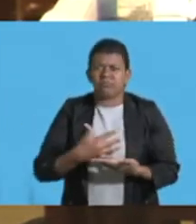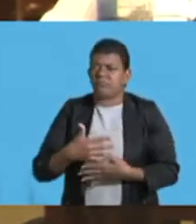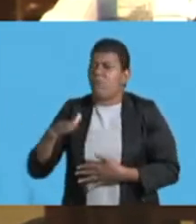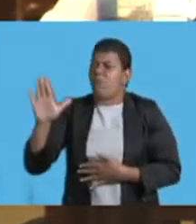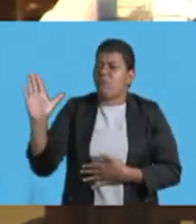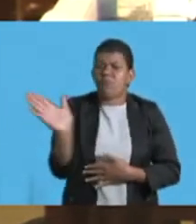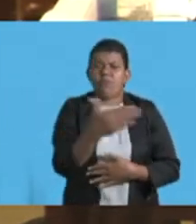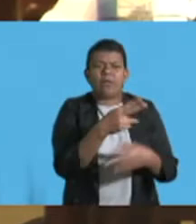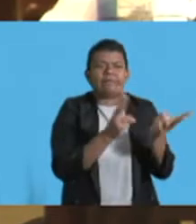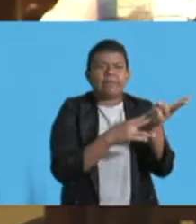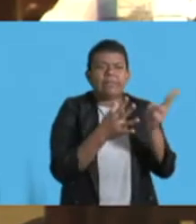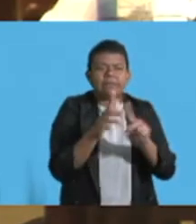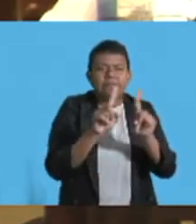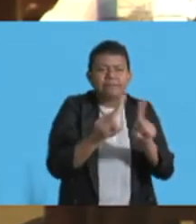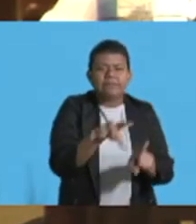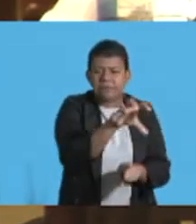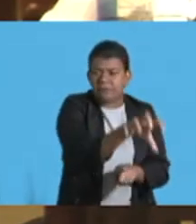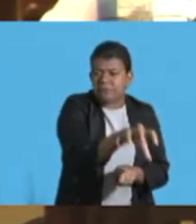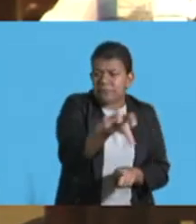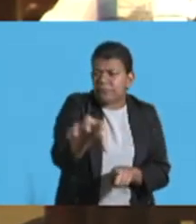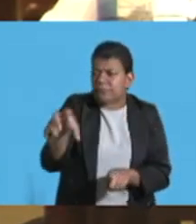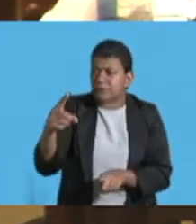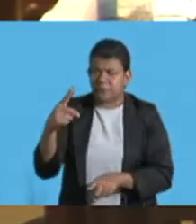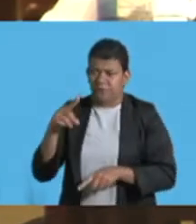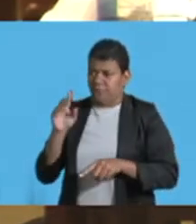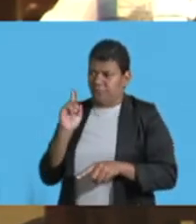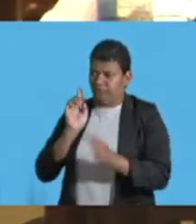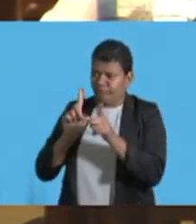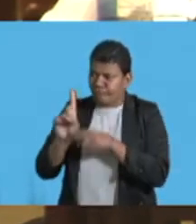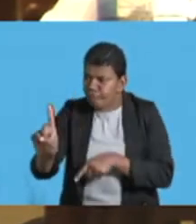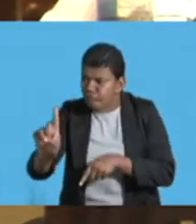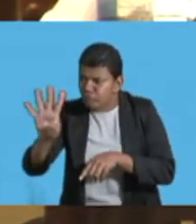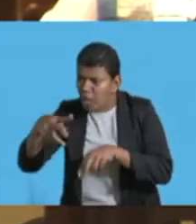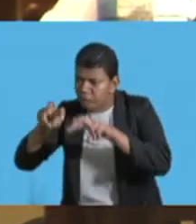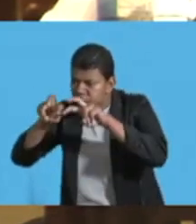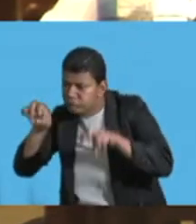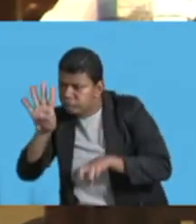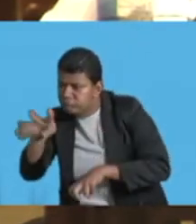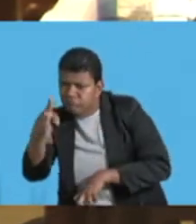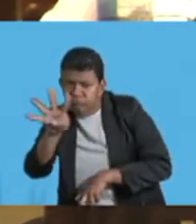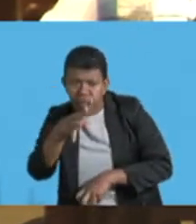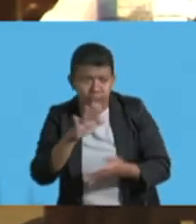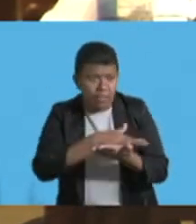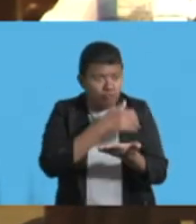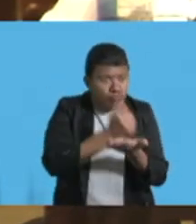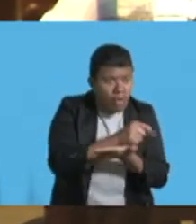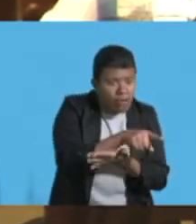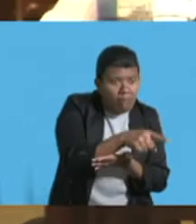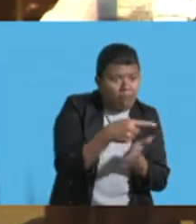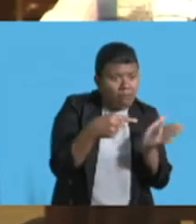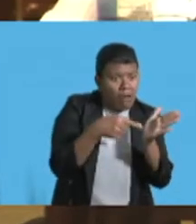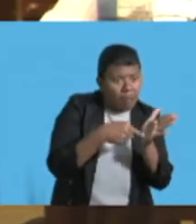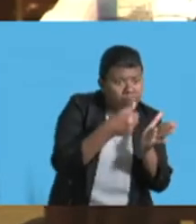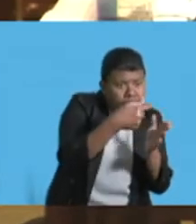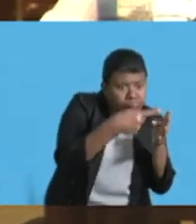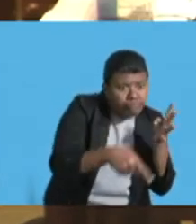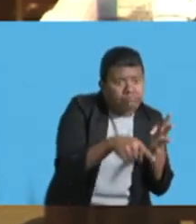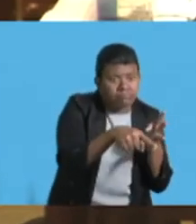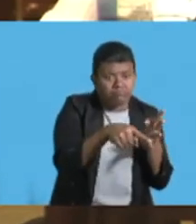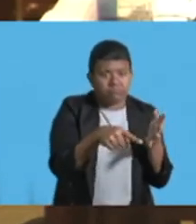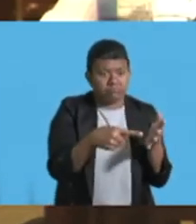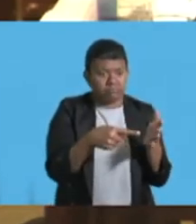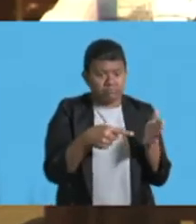water and sanitation services in this community. The department also works on research and development